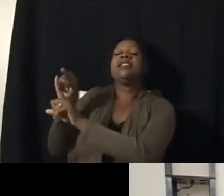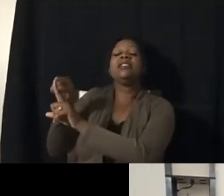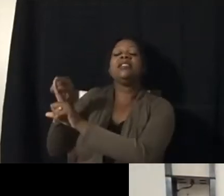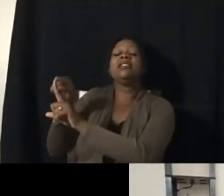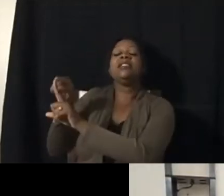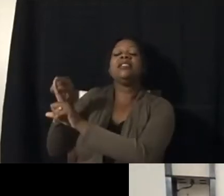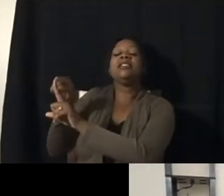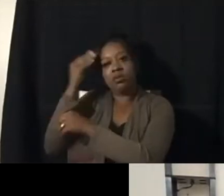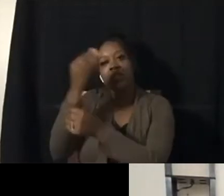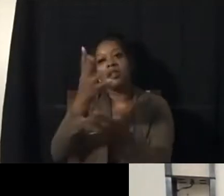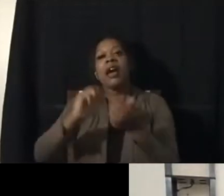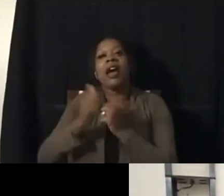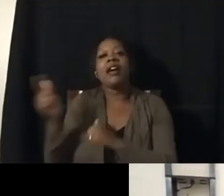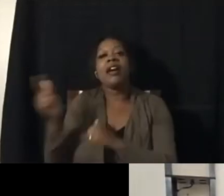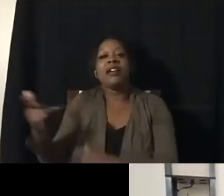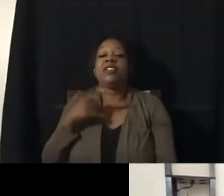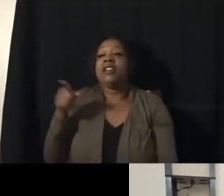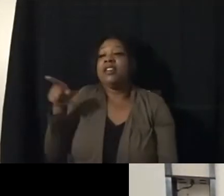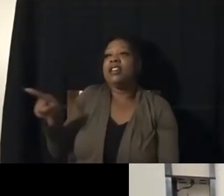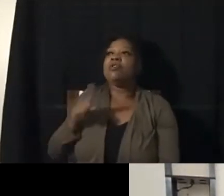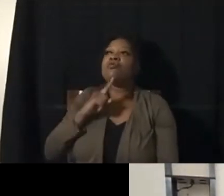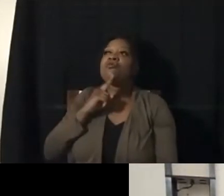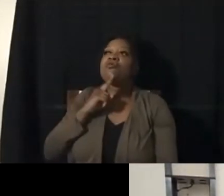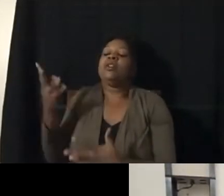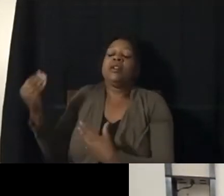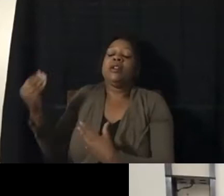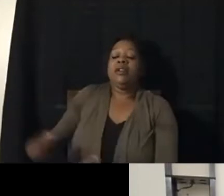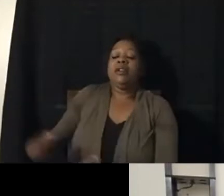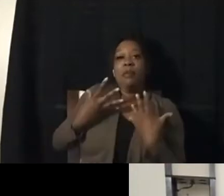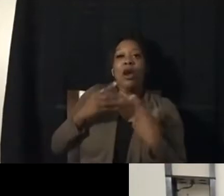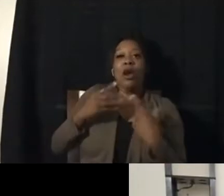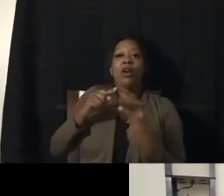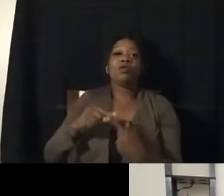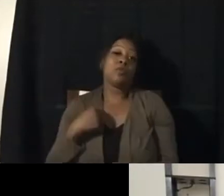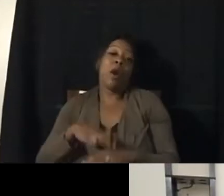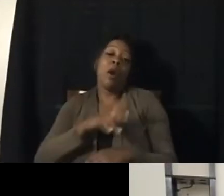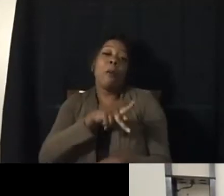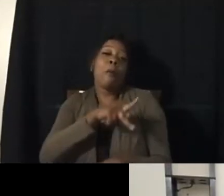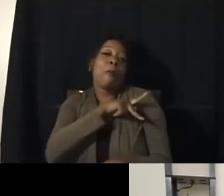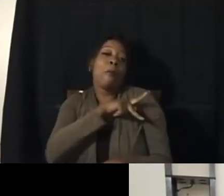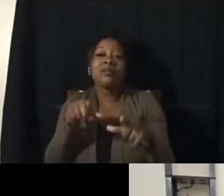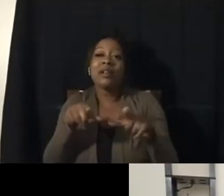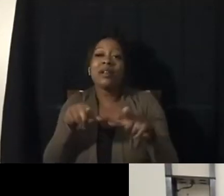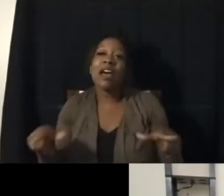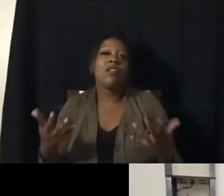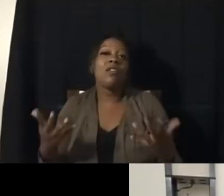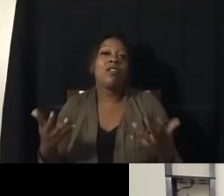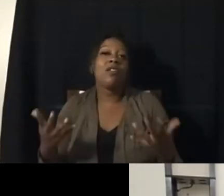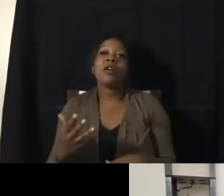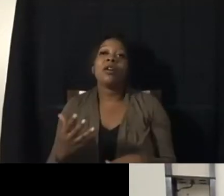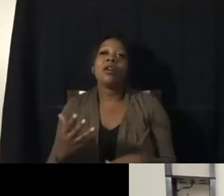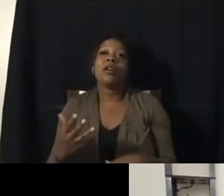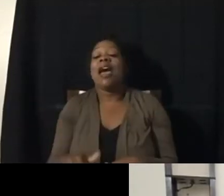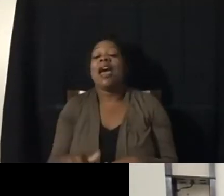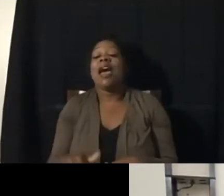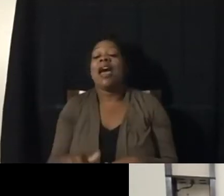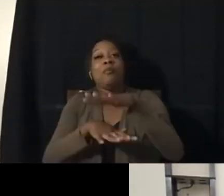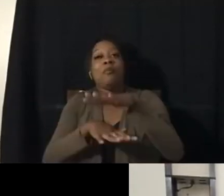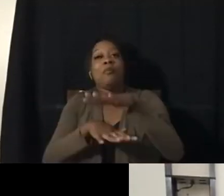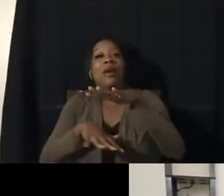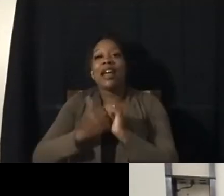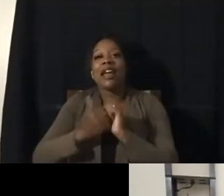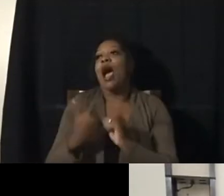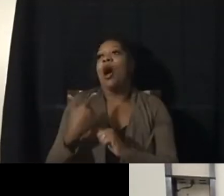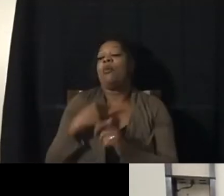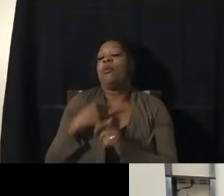he's always really inspired me on a personal level, and I think we kind of really again, like the basis of how I've started comedy and